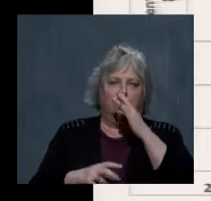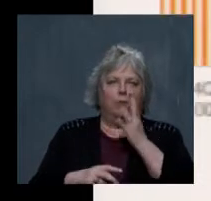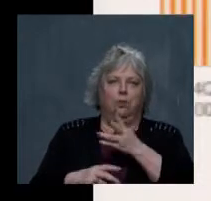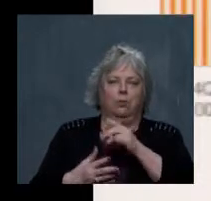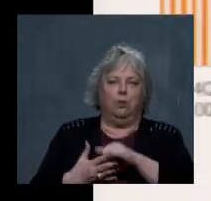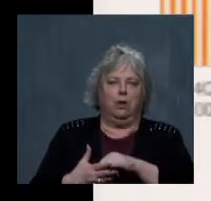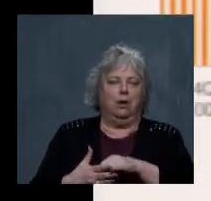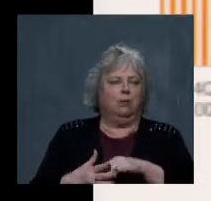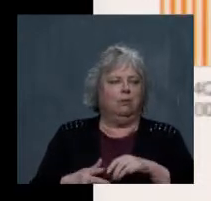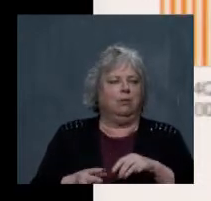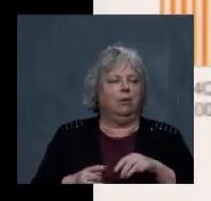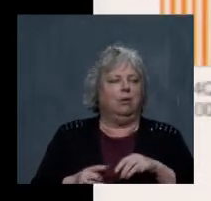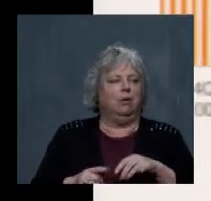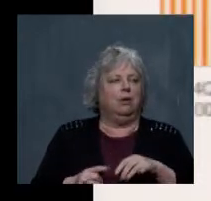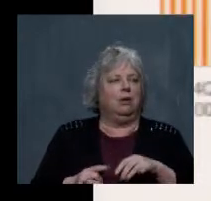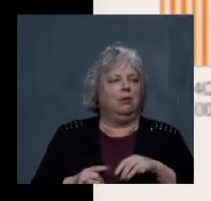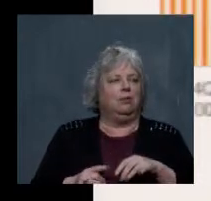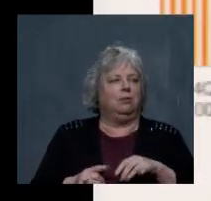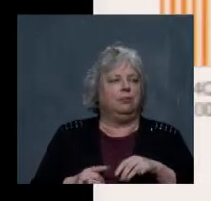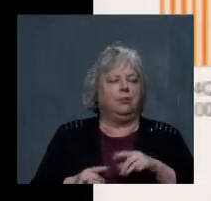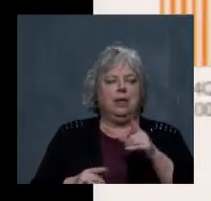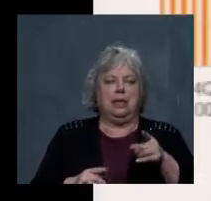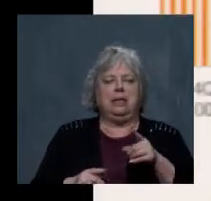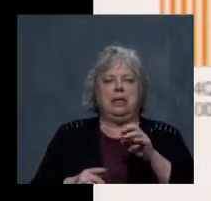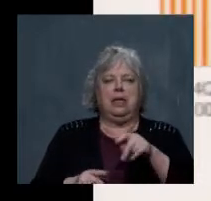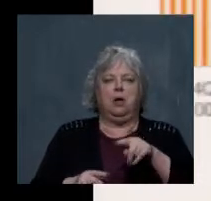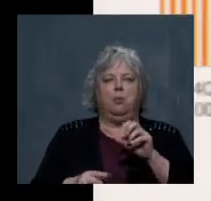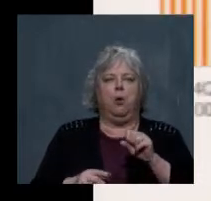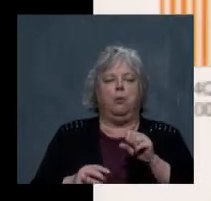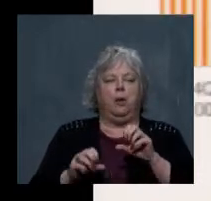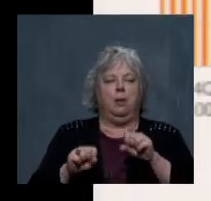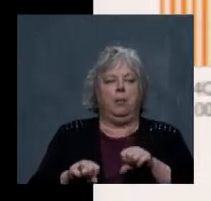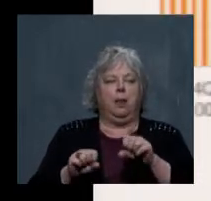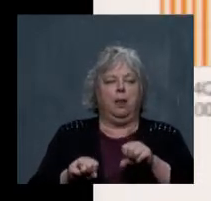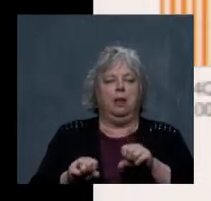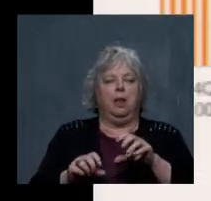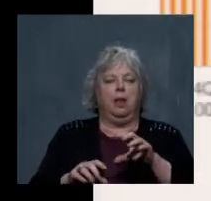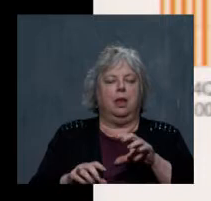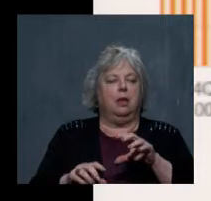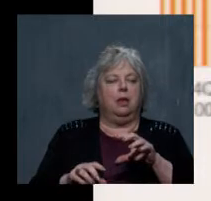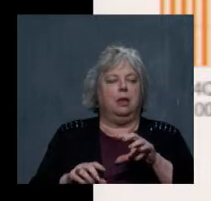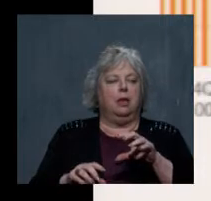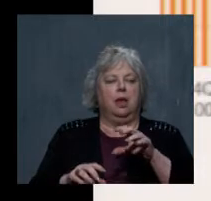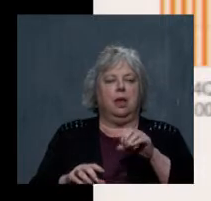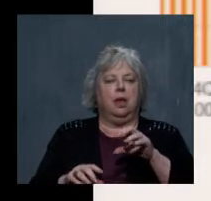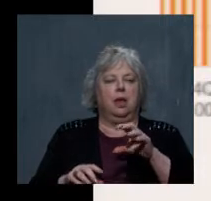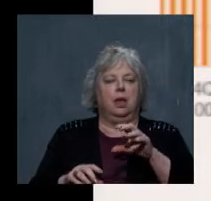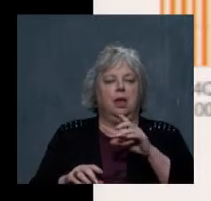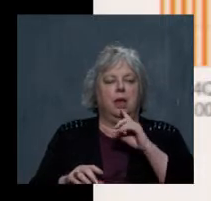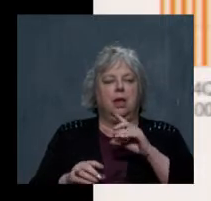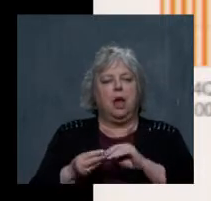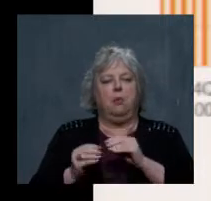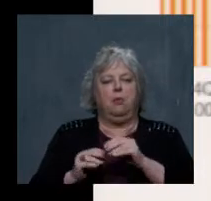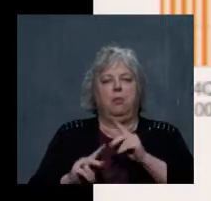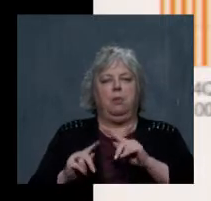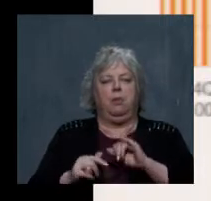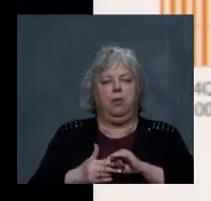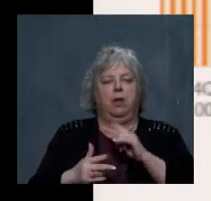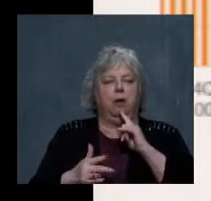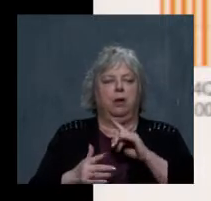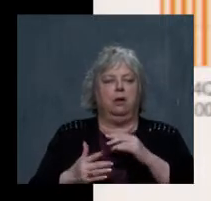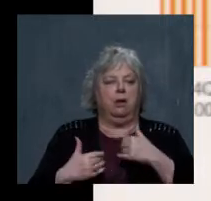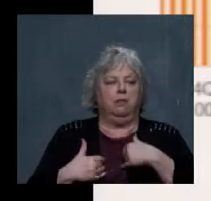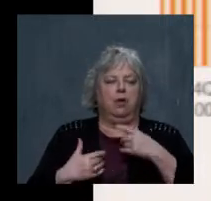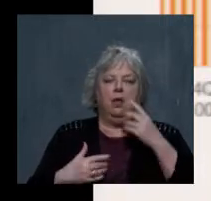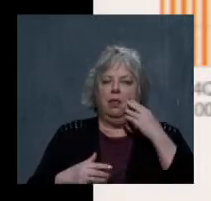slide. This is just the apartment capacity slide. I would like to say, you know, I keep thinking craft beers